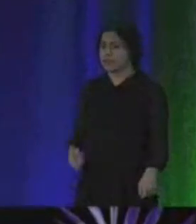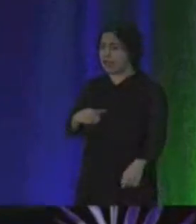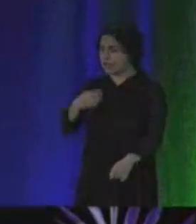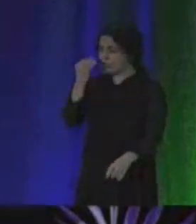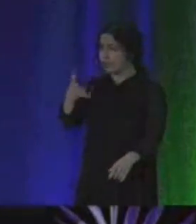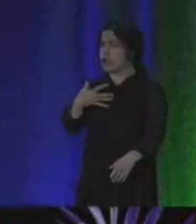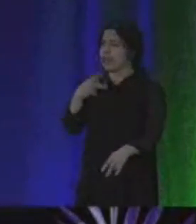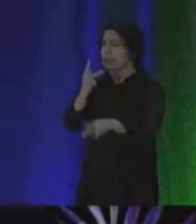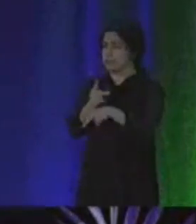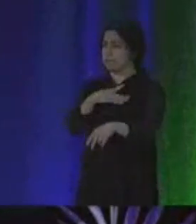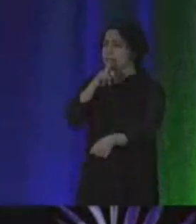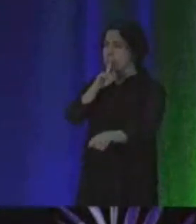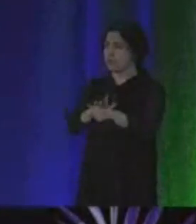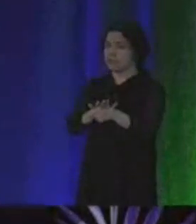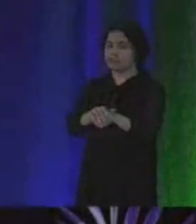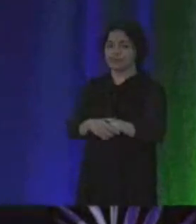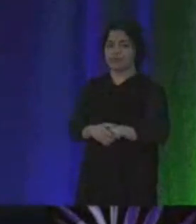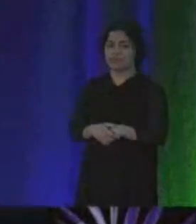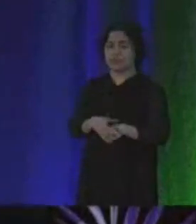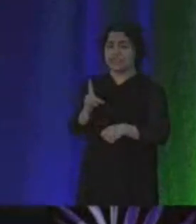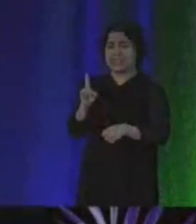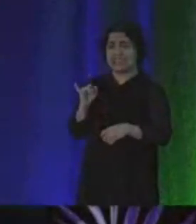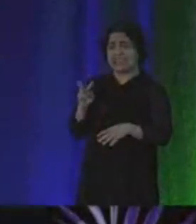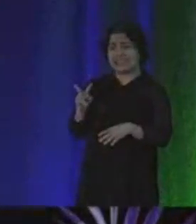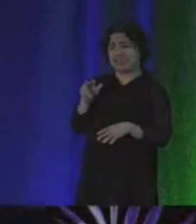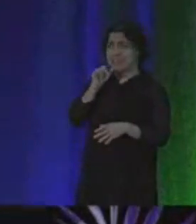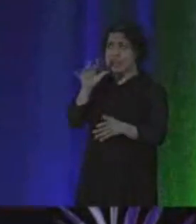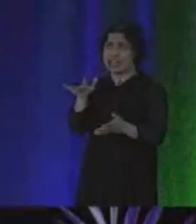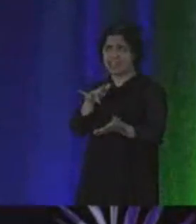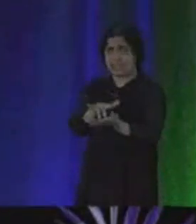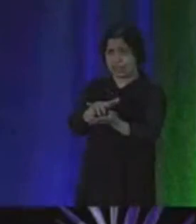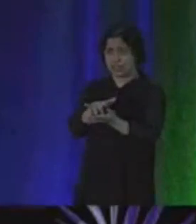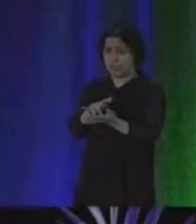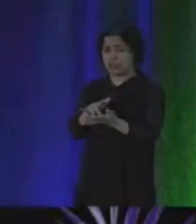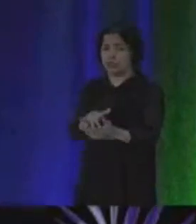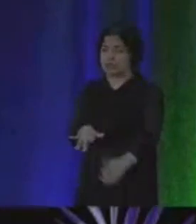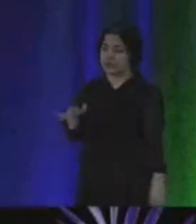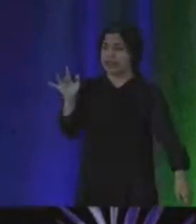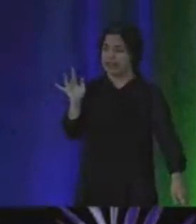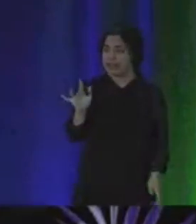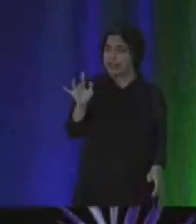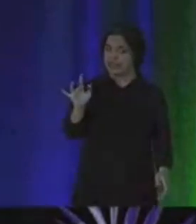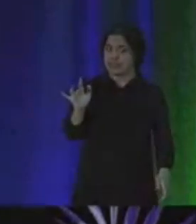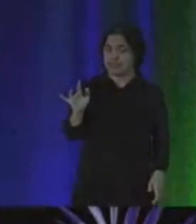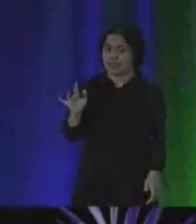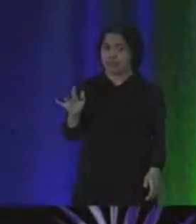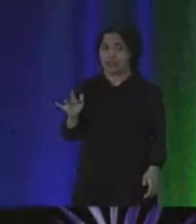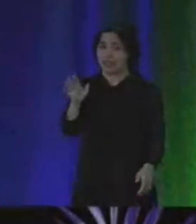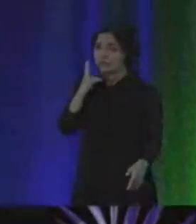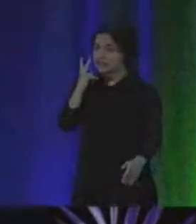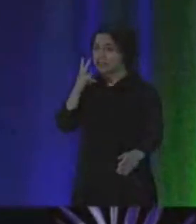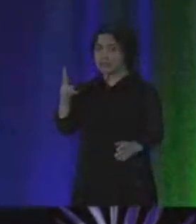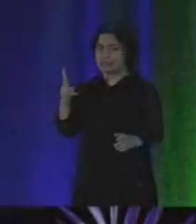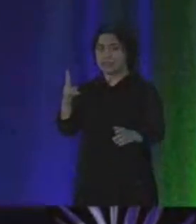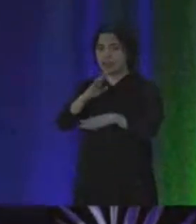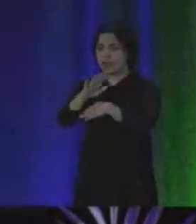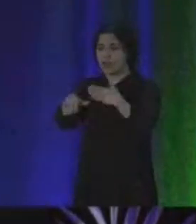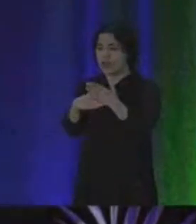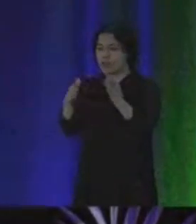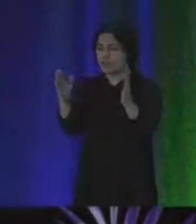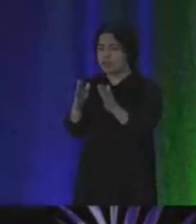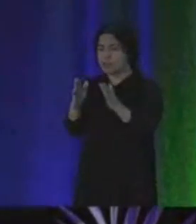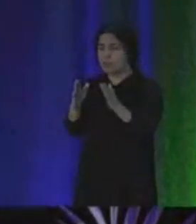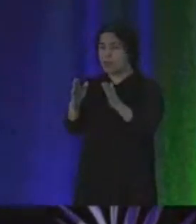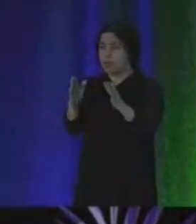So you can come right in here, and if your div is not centering for whatever reason, you just click this, and you'll actually see all the little flex